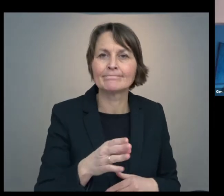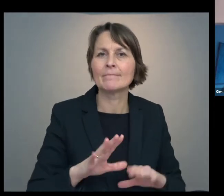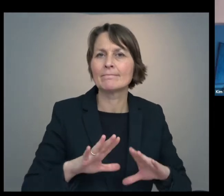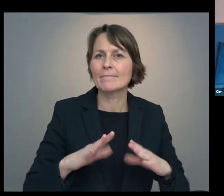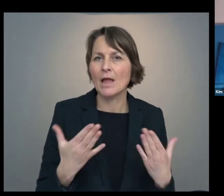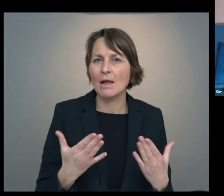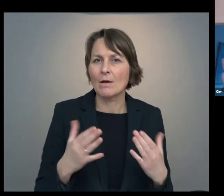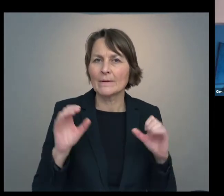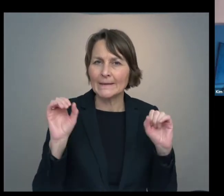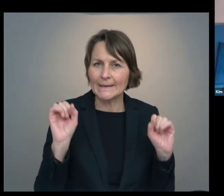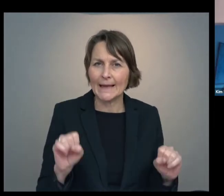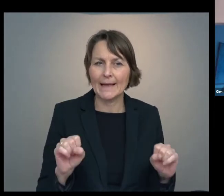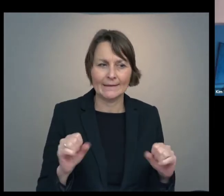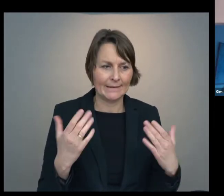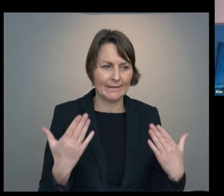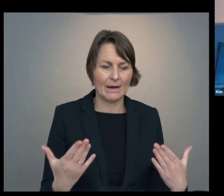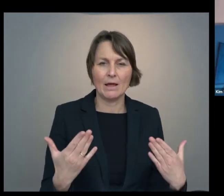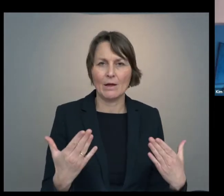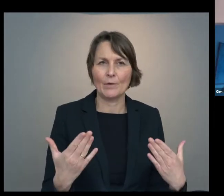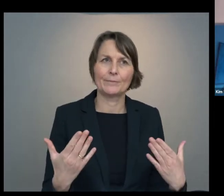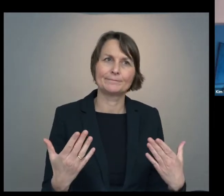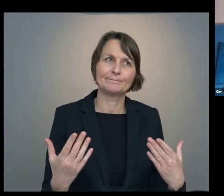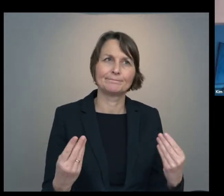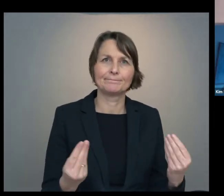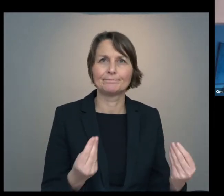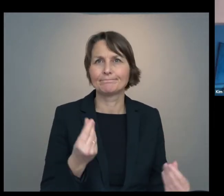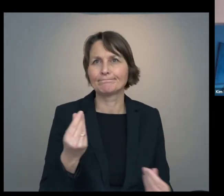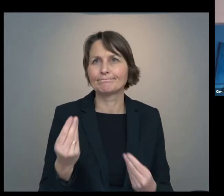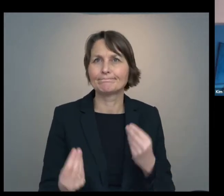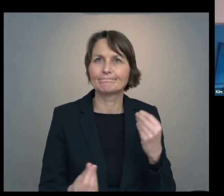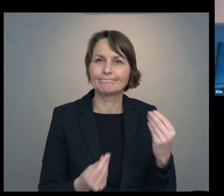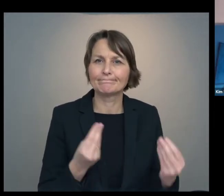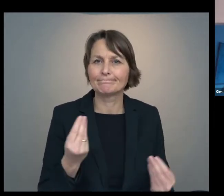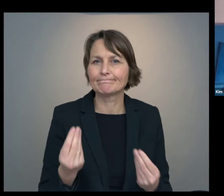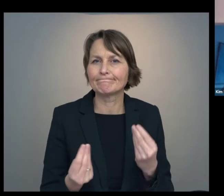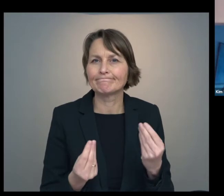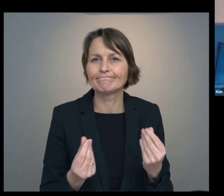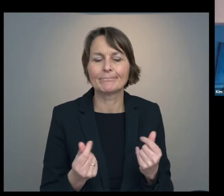the direction. How can we at the same time